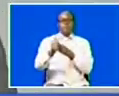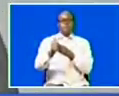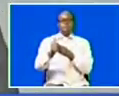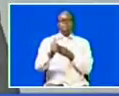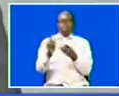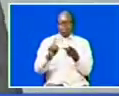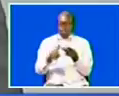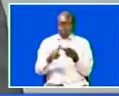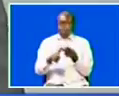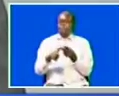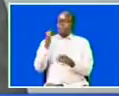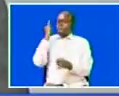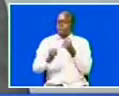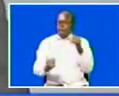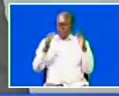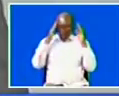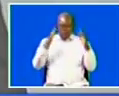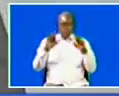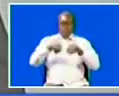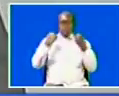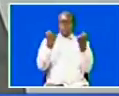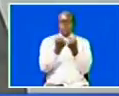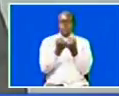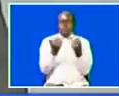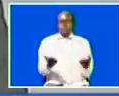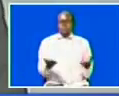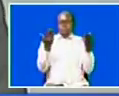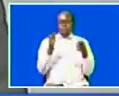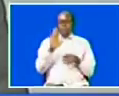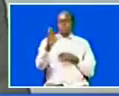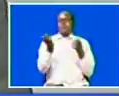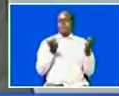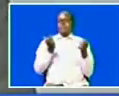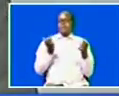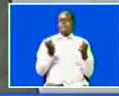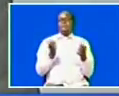and of course, finally, focusing on the social progress while you are doing your business.